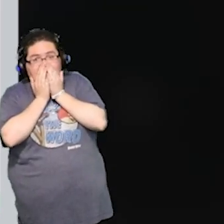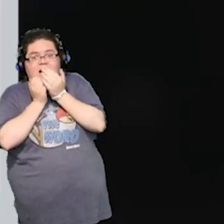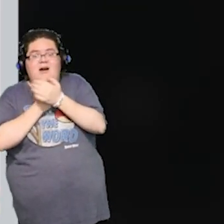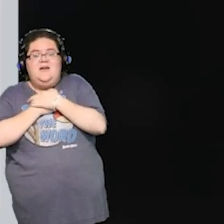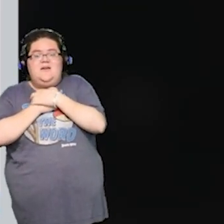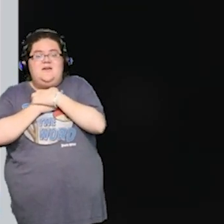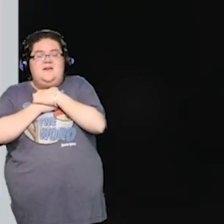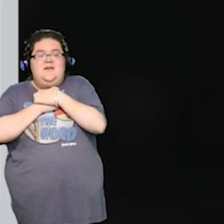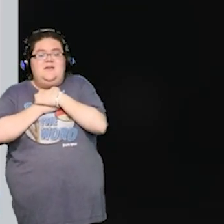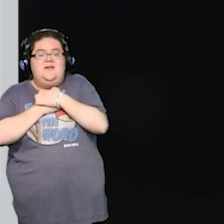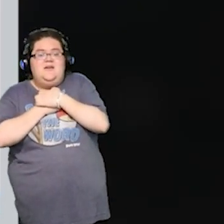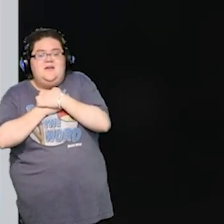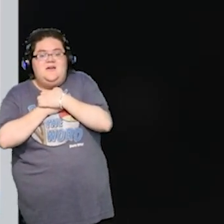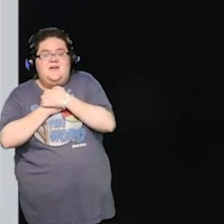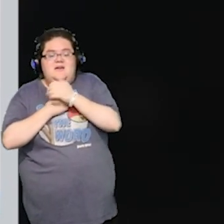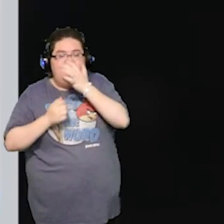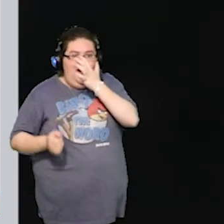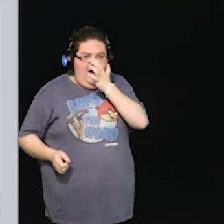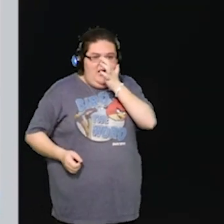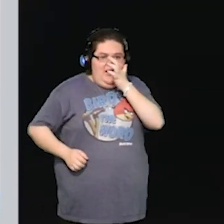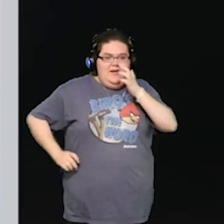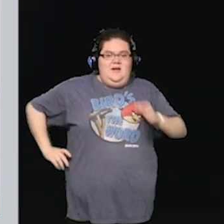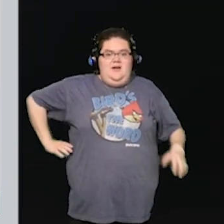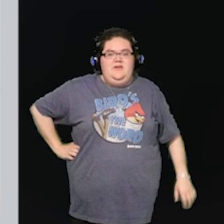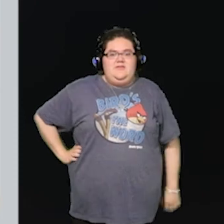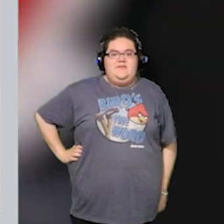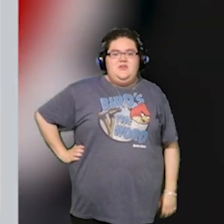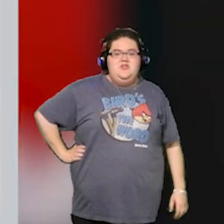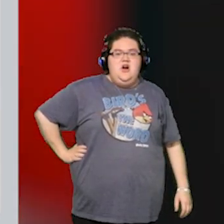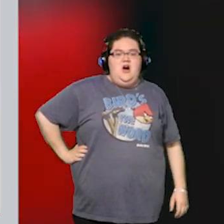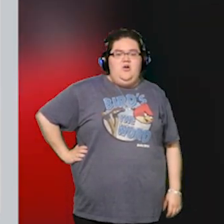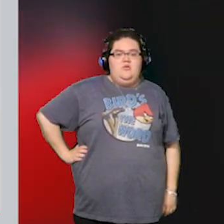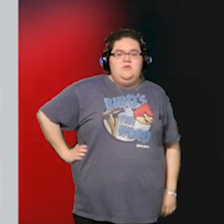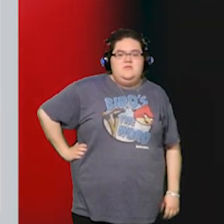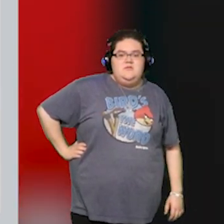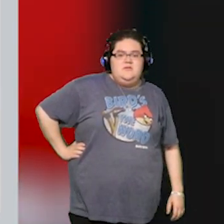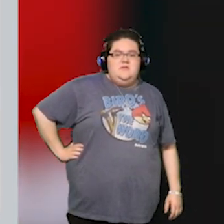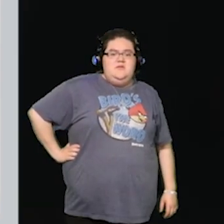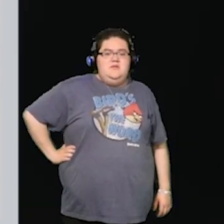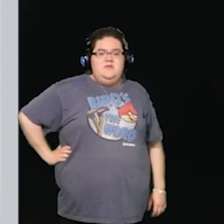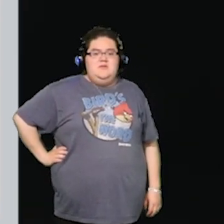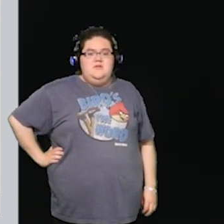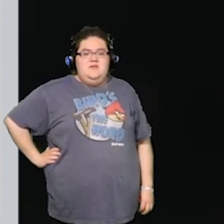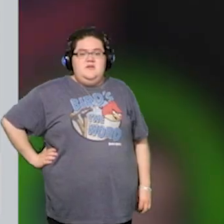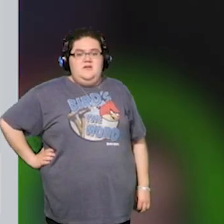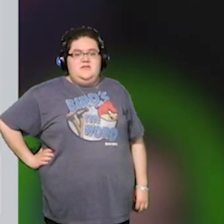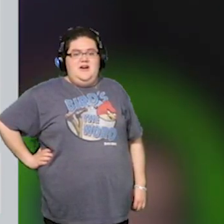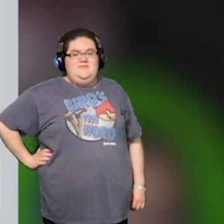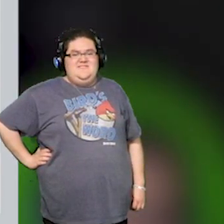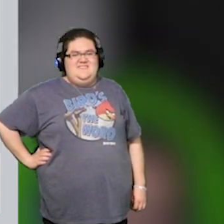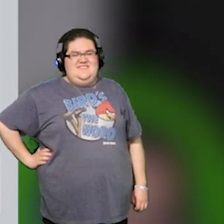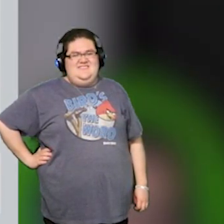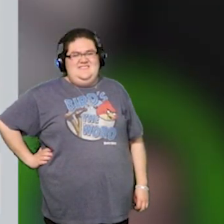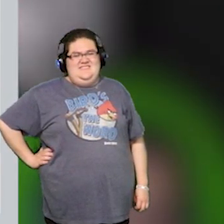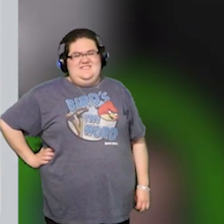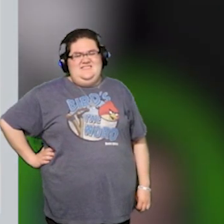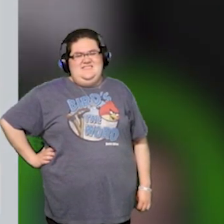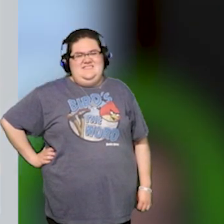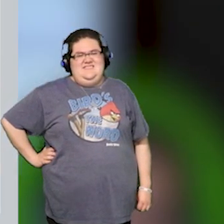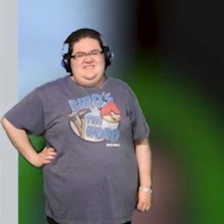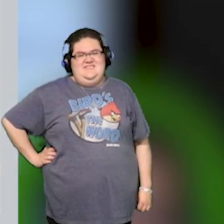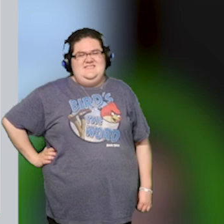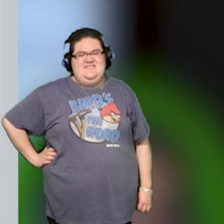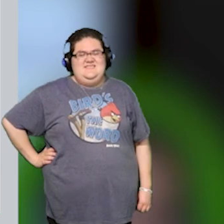How strong have you got to be to kick a man of that size? Like, just like, I don't even know. Not on the floor.